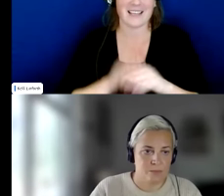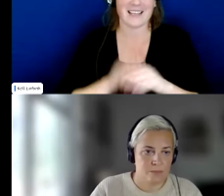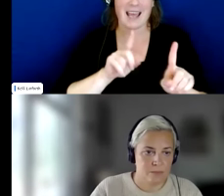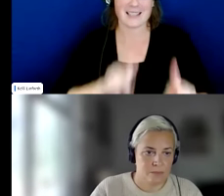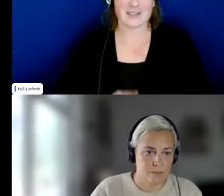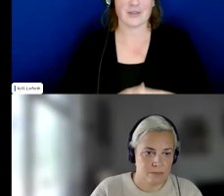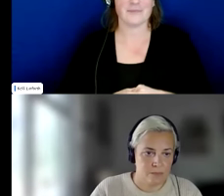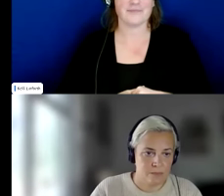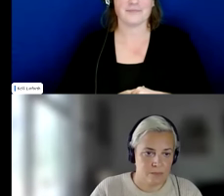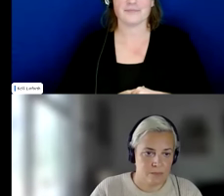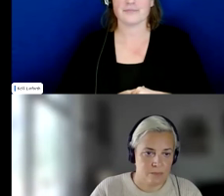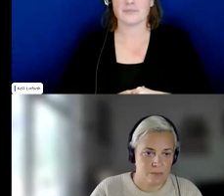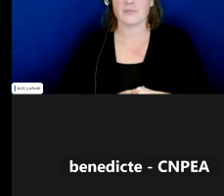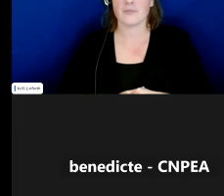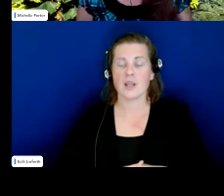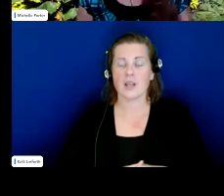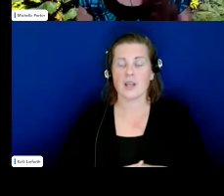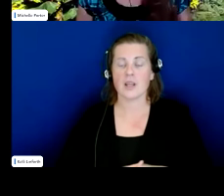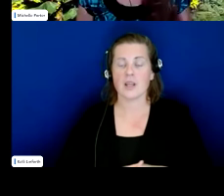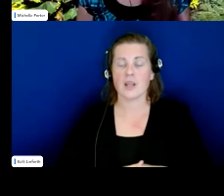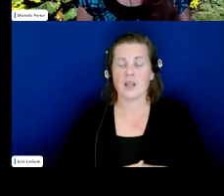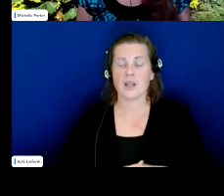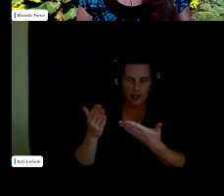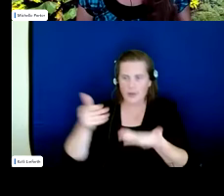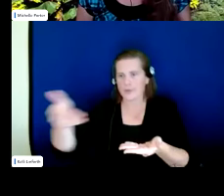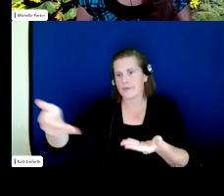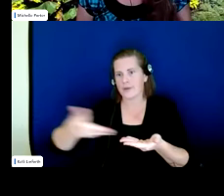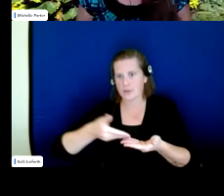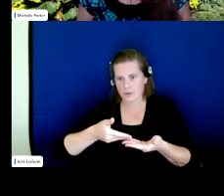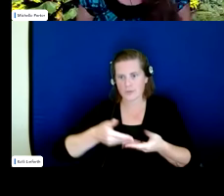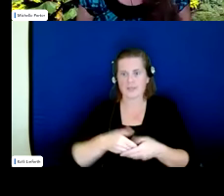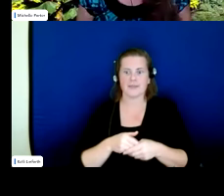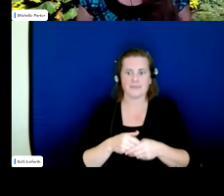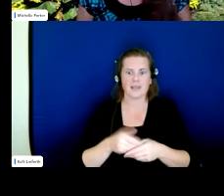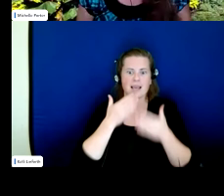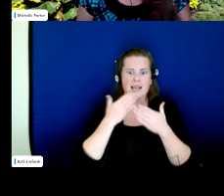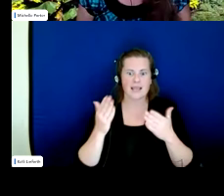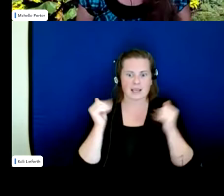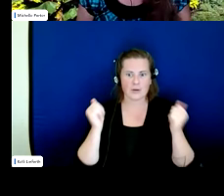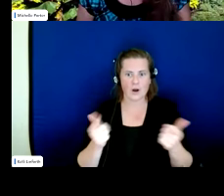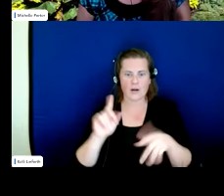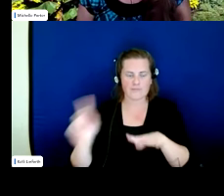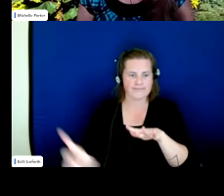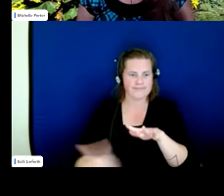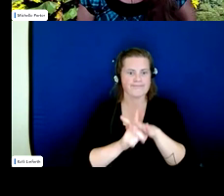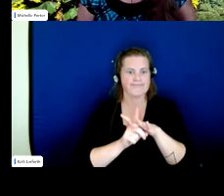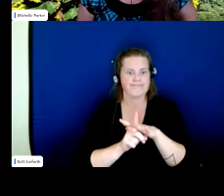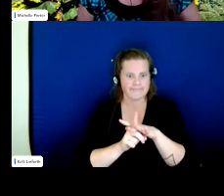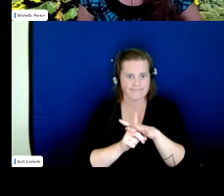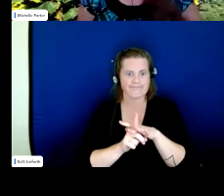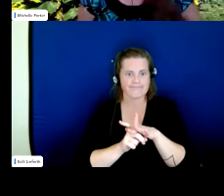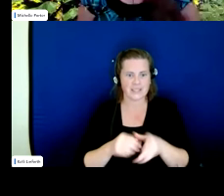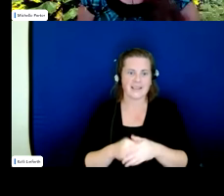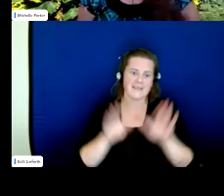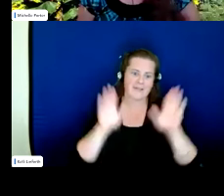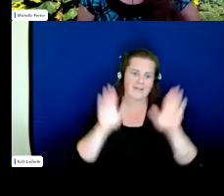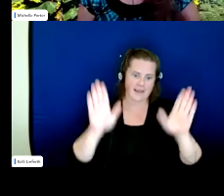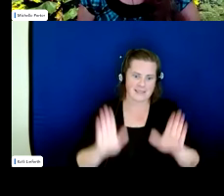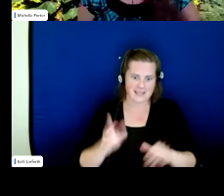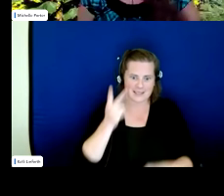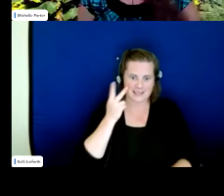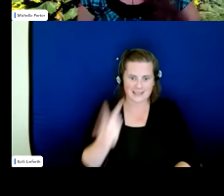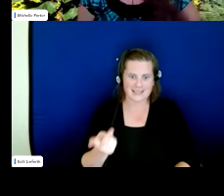Thank you very much for that introduction, and thank you everyone for attending today. So fantastic to see so